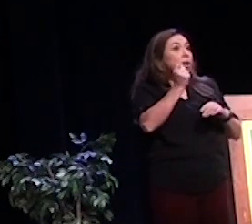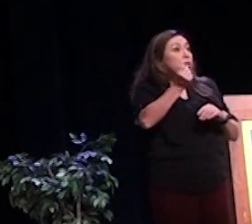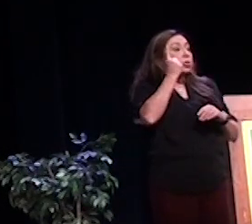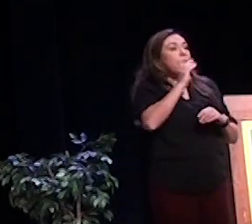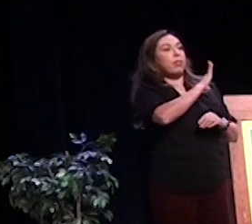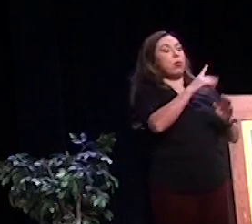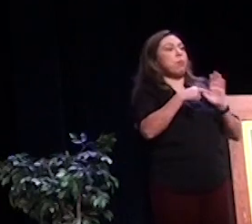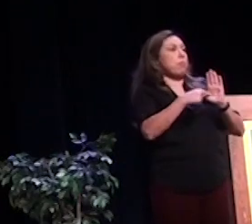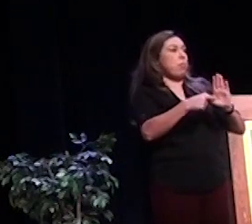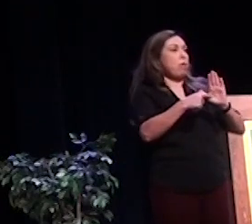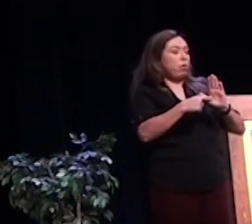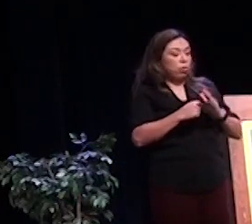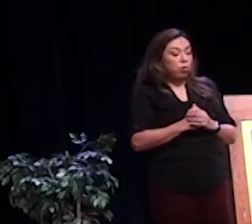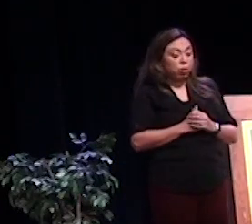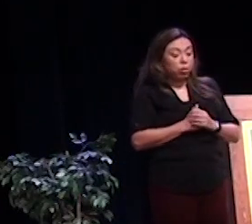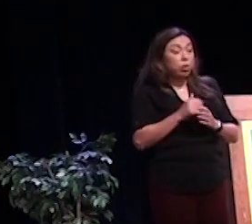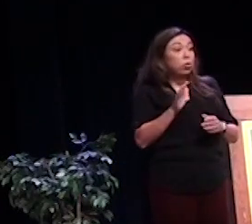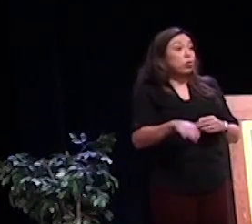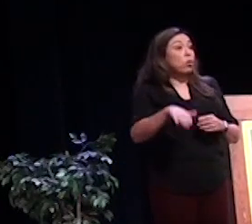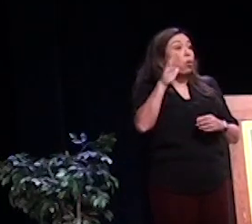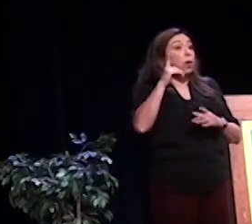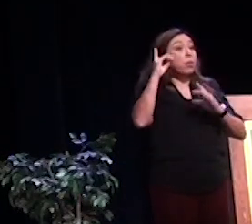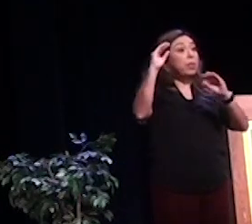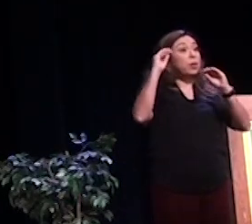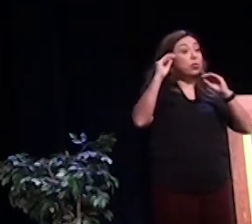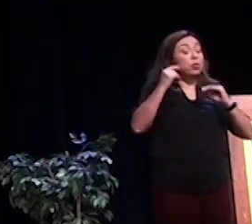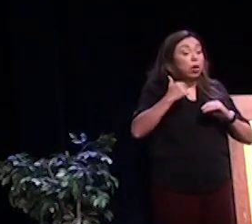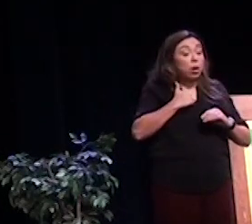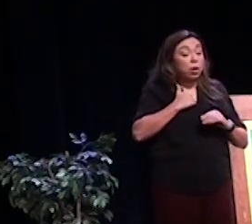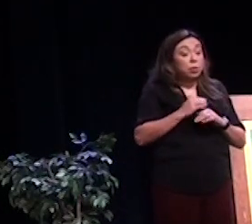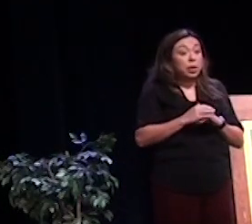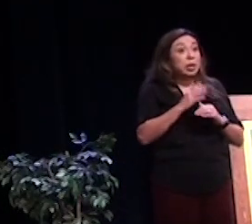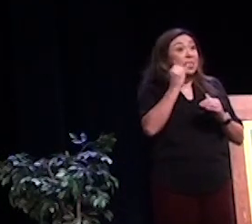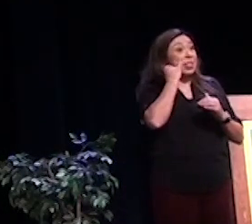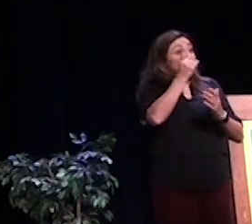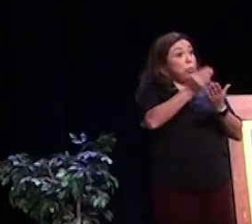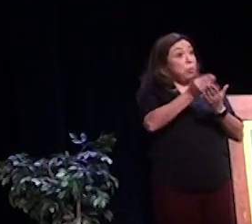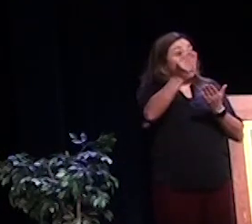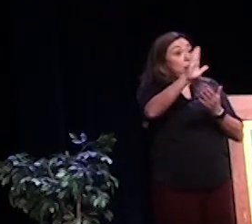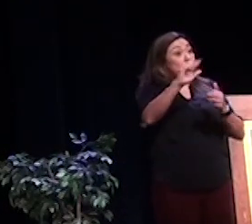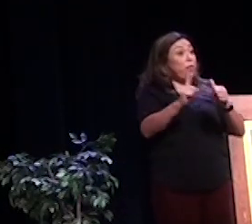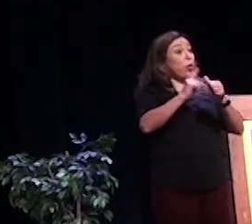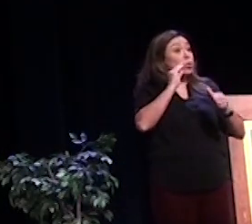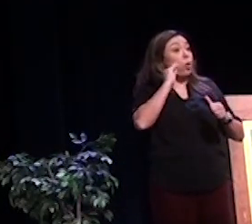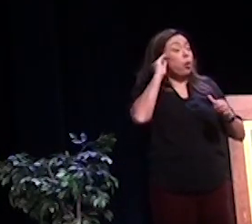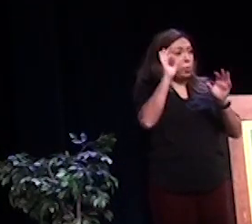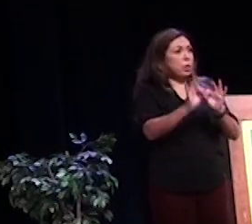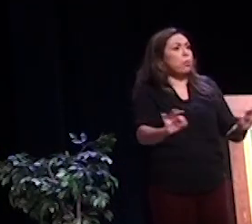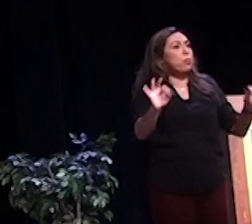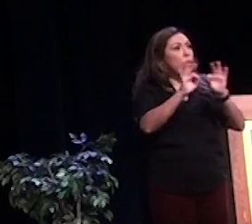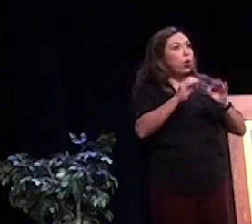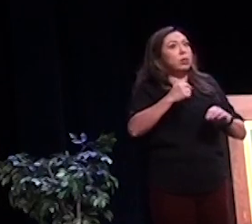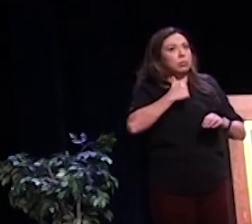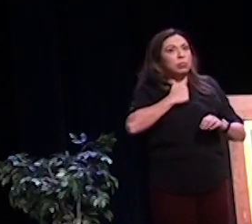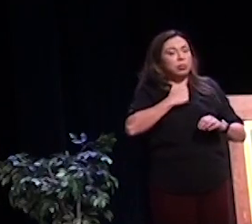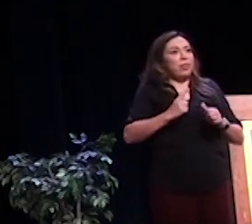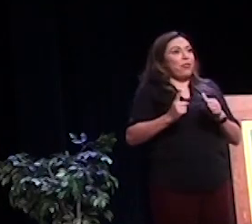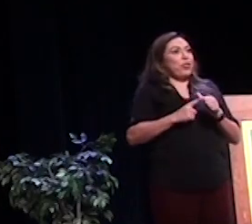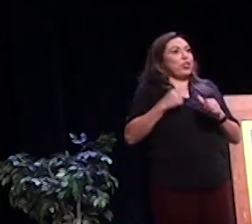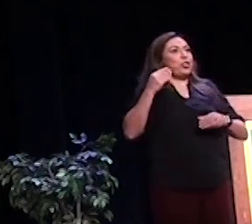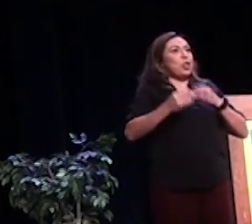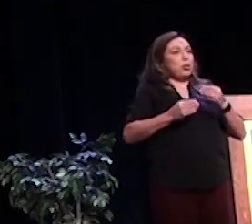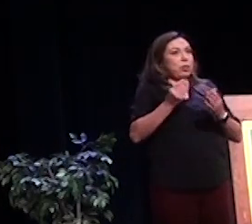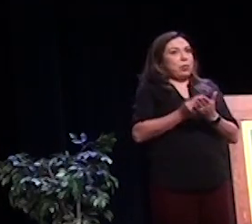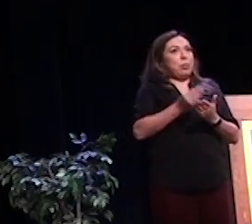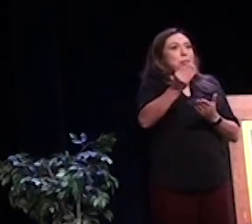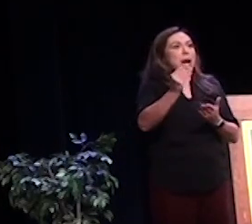model. When growing up, I was taught, buying your first home is important. As a first generation Latina, that's something that was engraved in